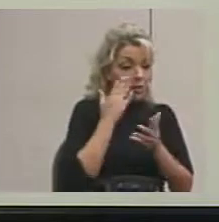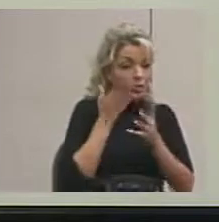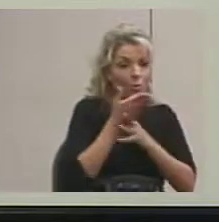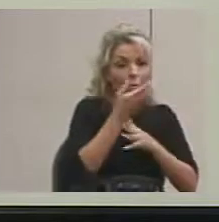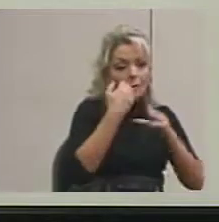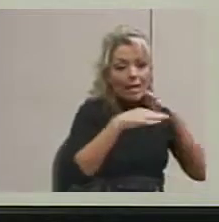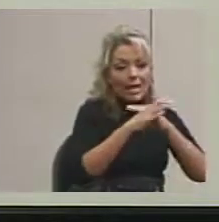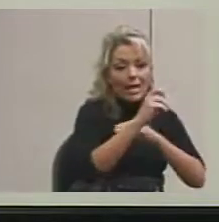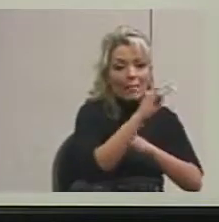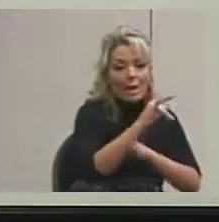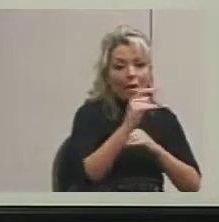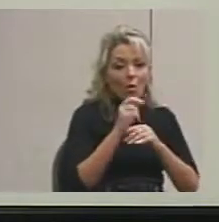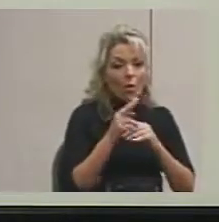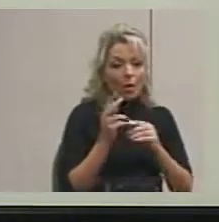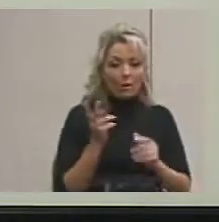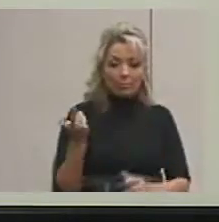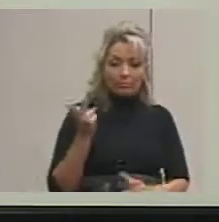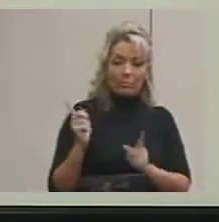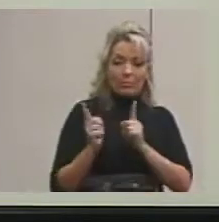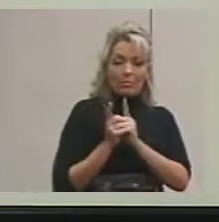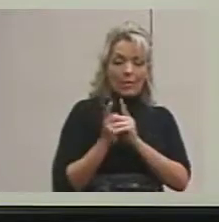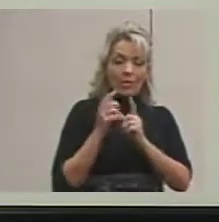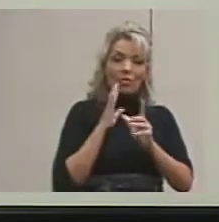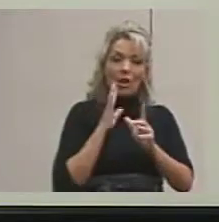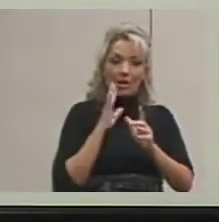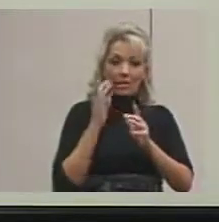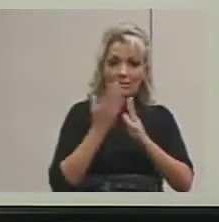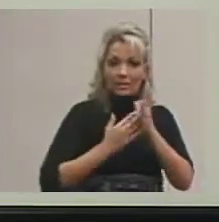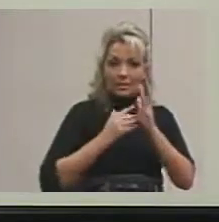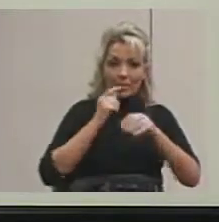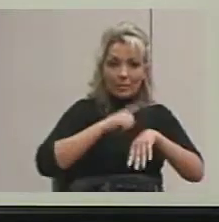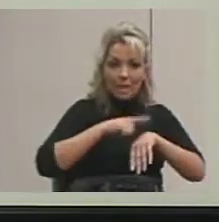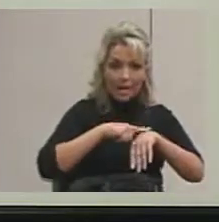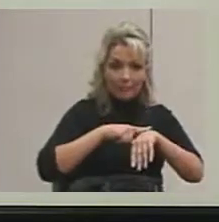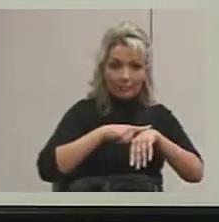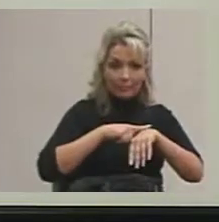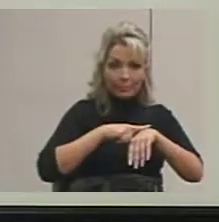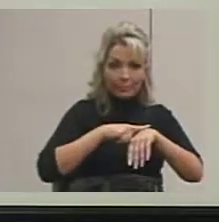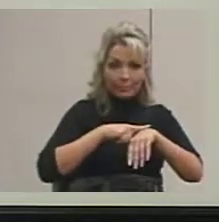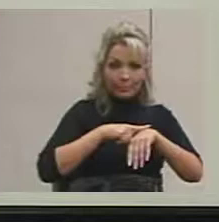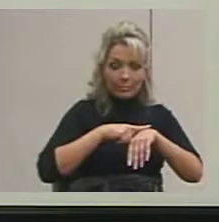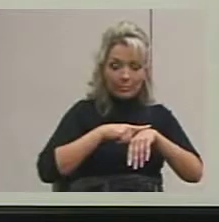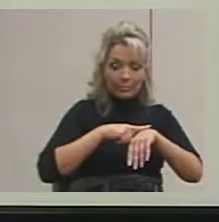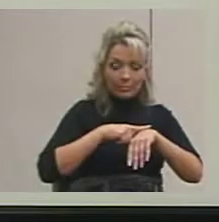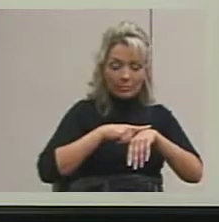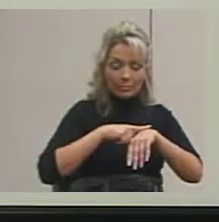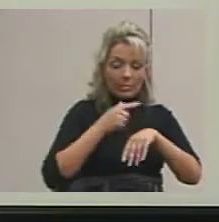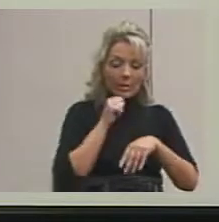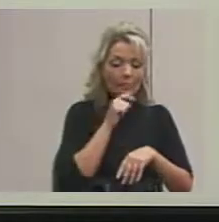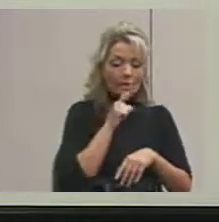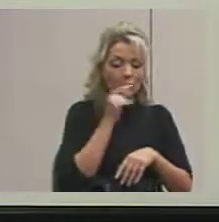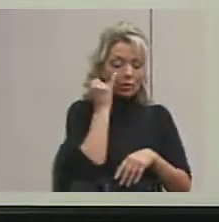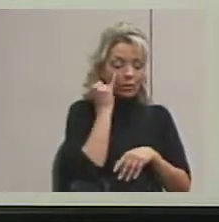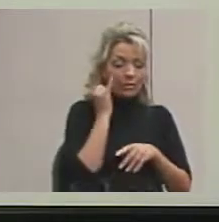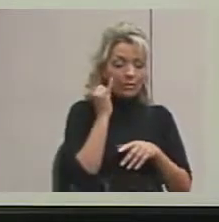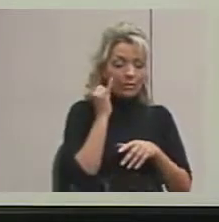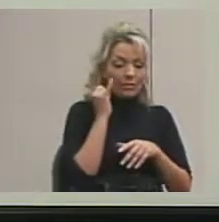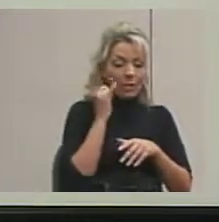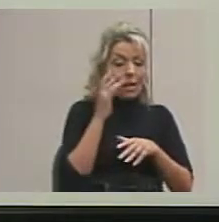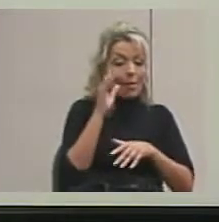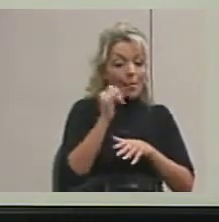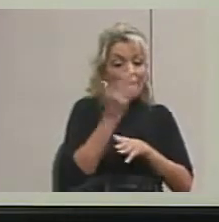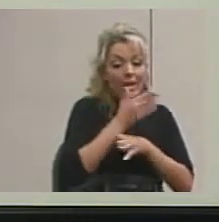through talking in the hallway, but still don't really. Our classes are. I'm not sure if they could get to it by the end of the